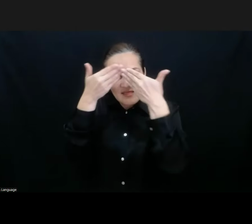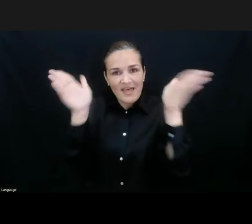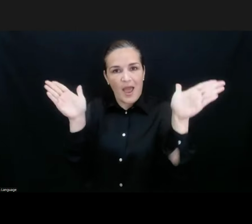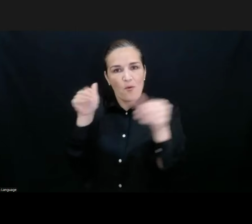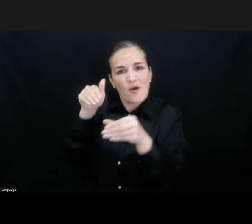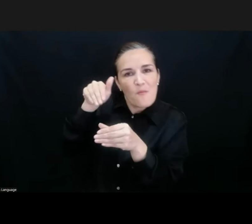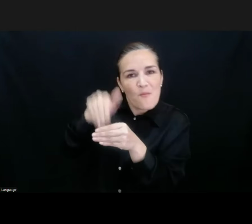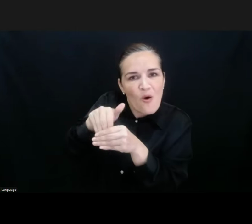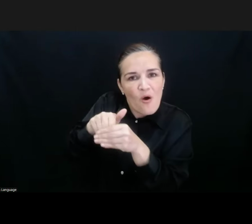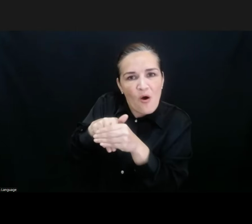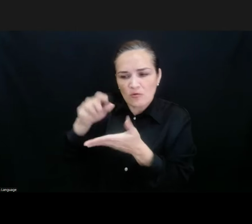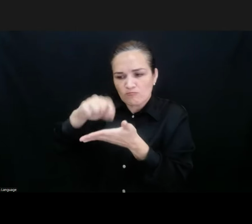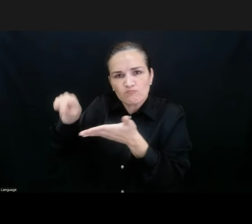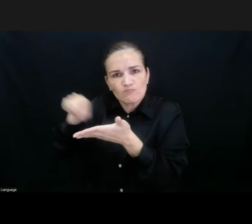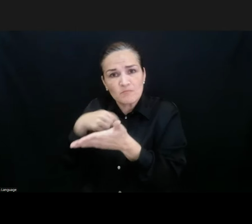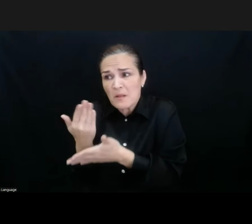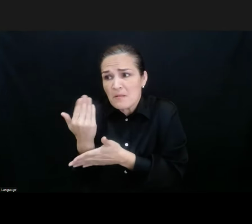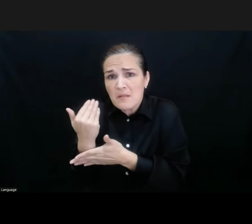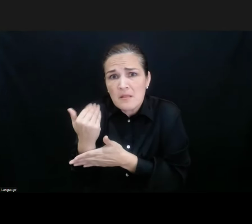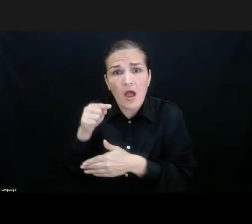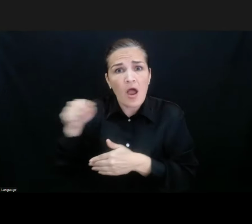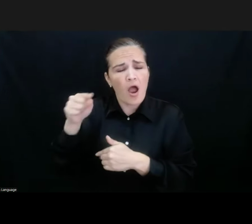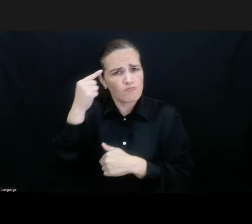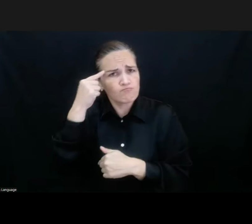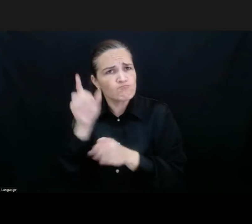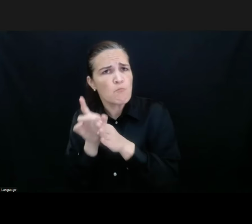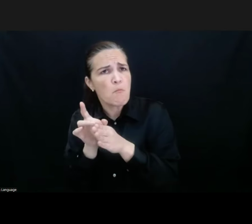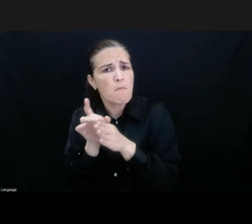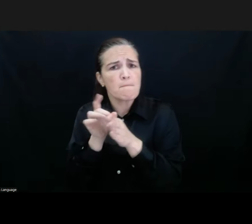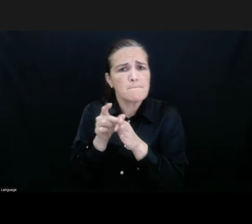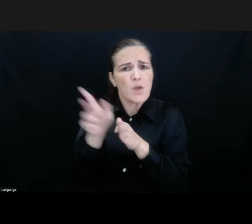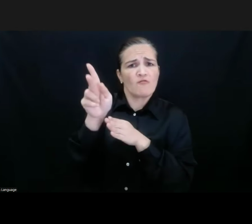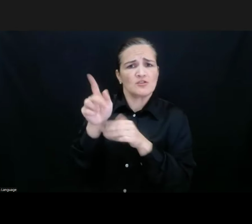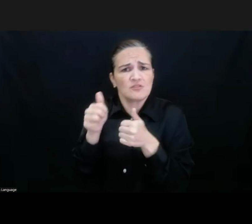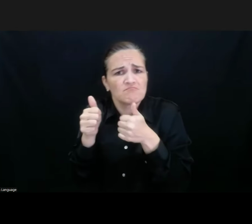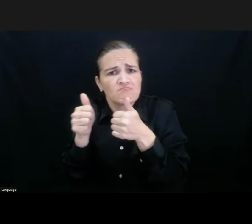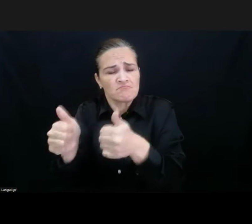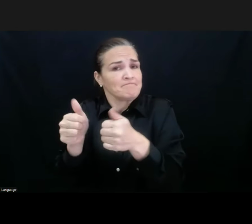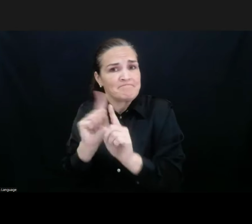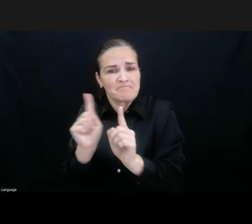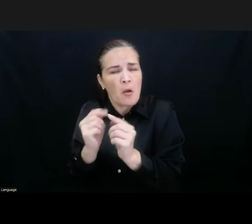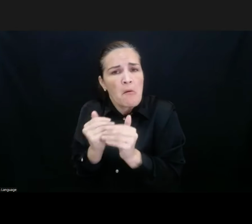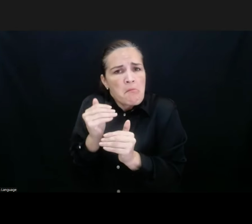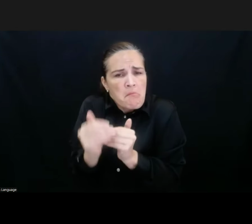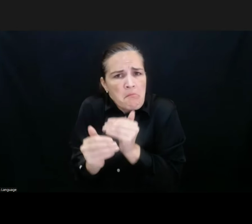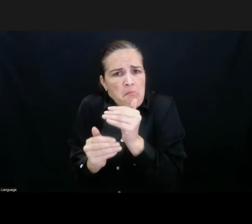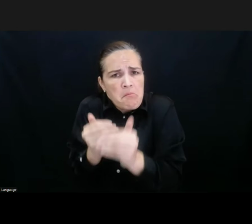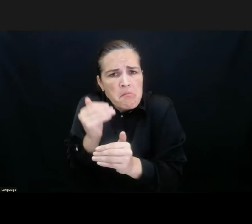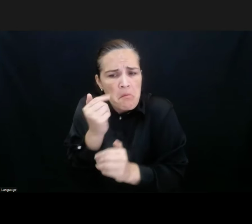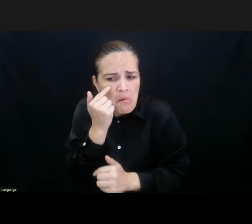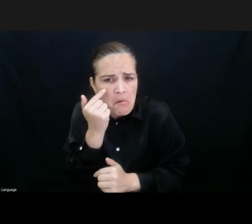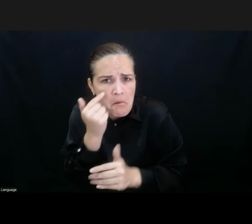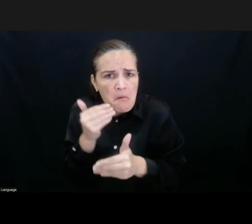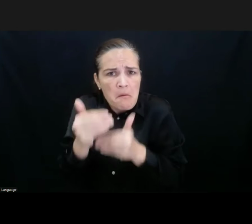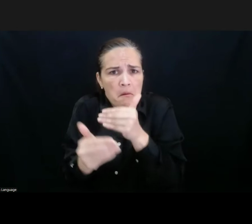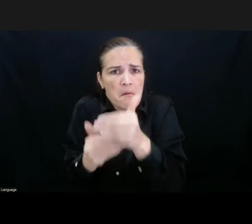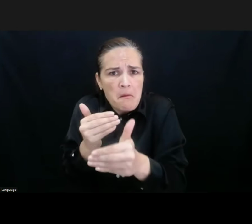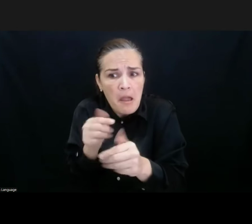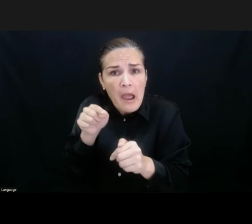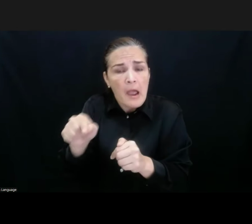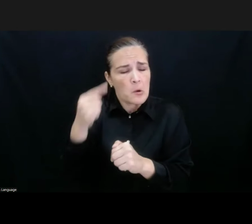me, it was a real and sometimes it looked like unsurmountable challenge. And yet,